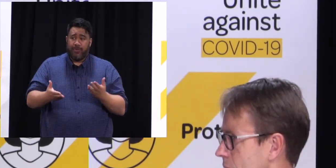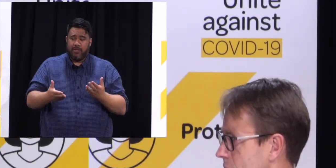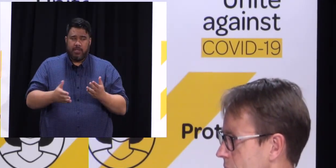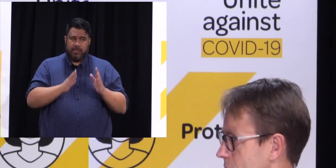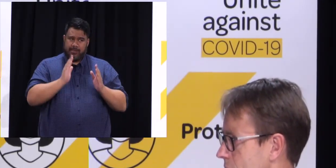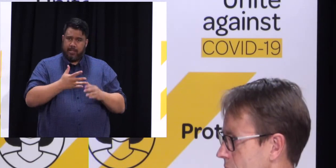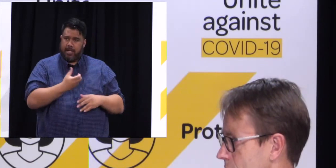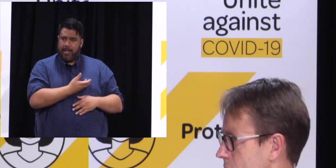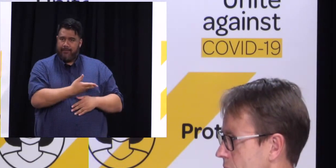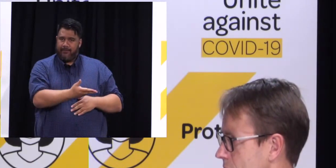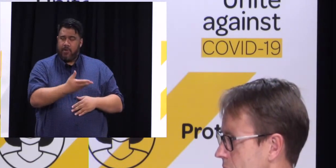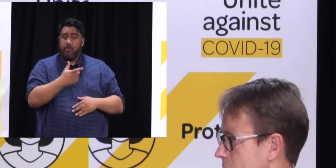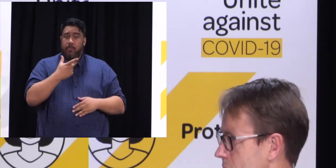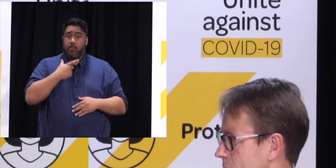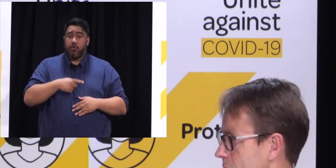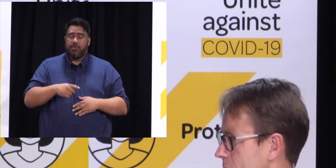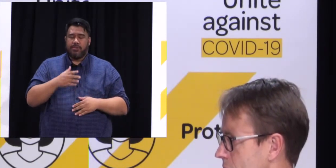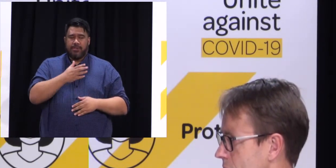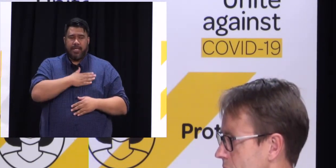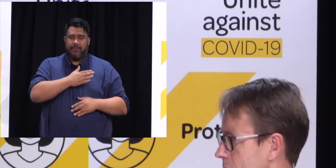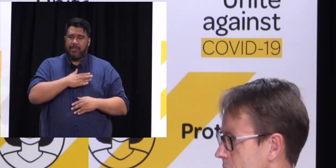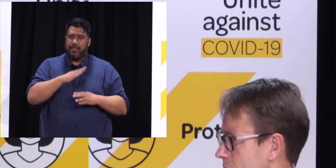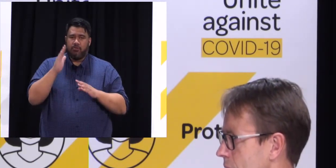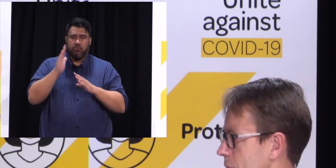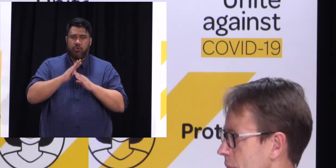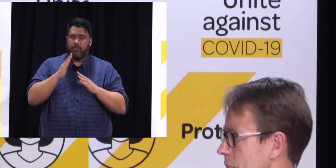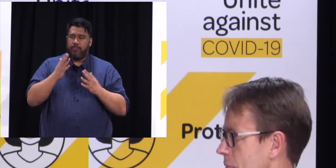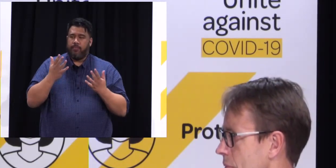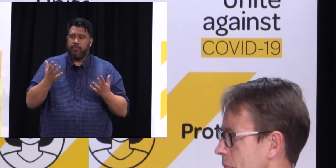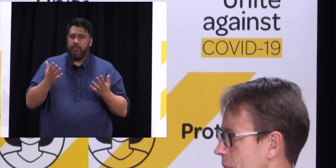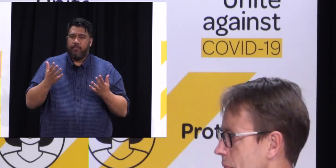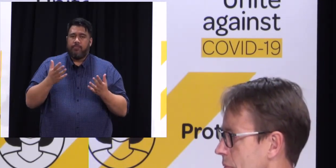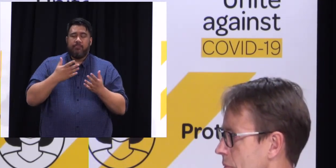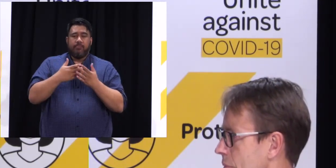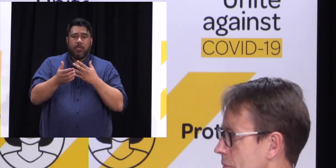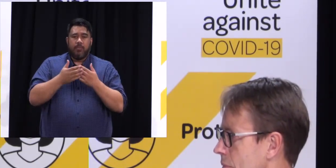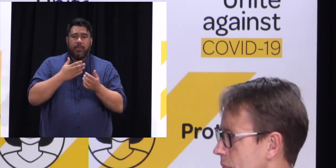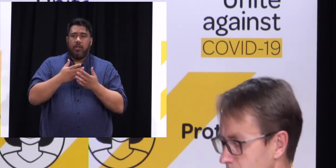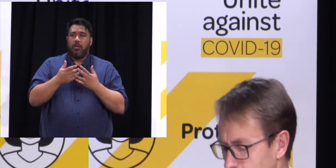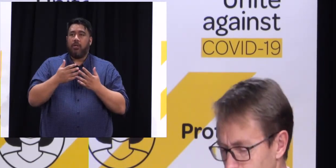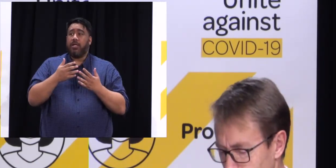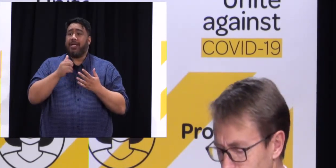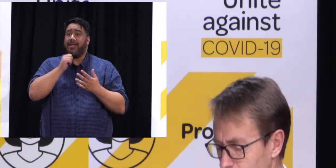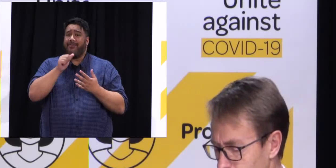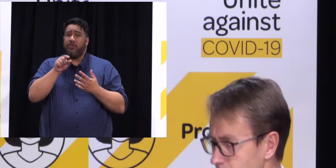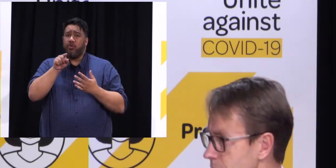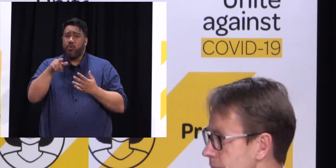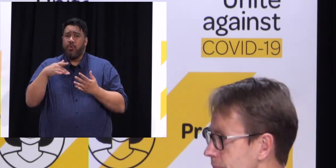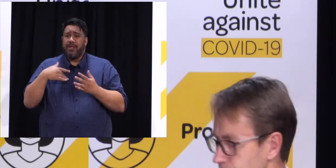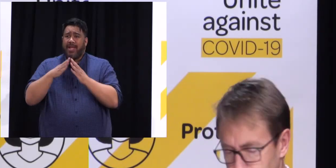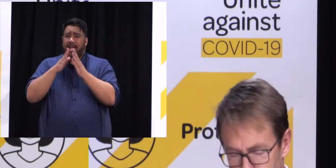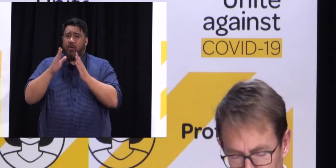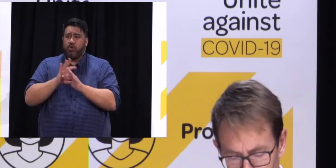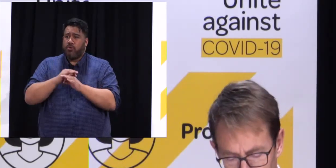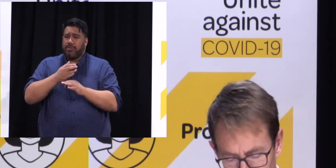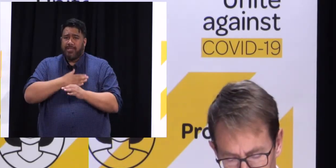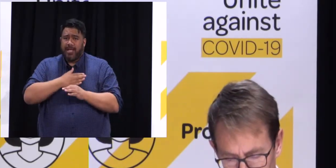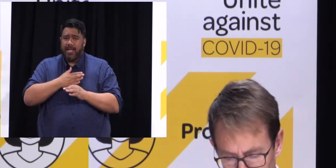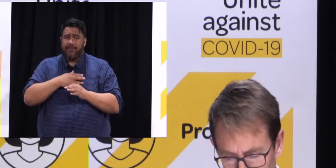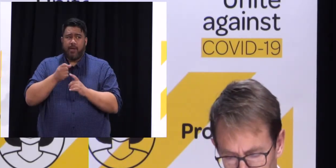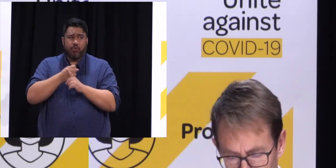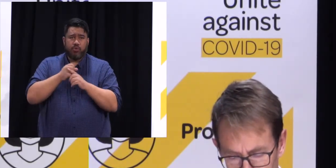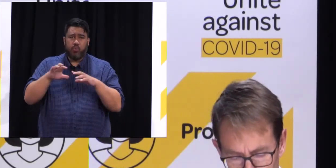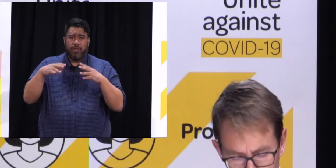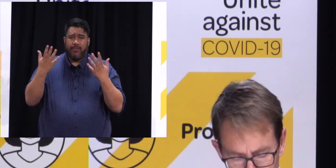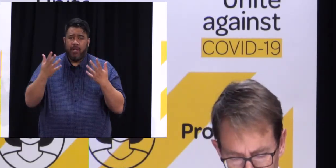Zealanders is our absolute priority. And so I would still encourage anyone who is in an unsafe environment, those services are still there and